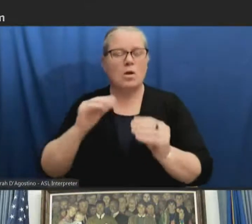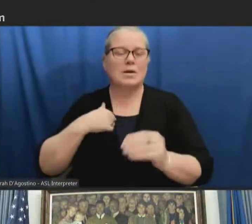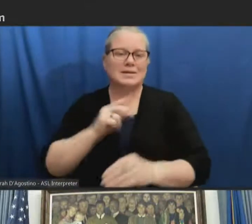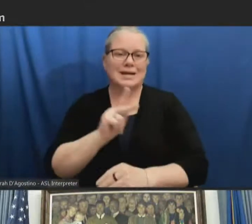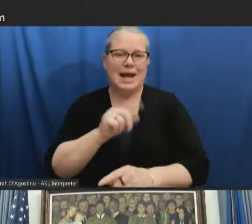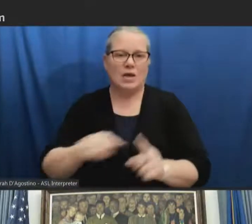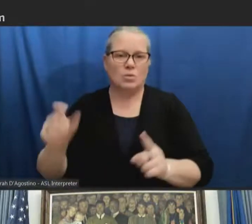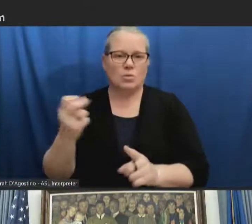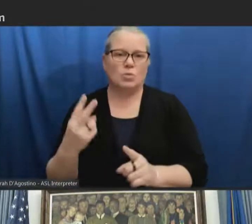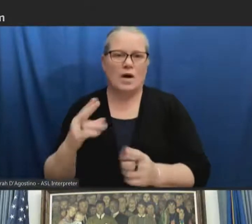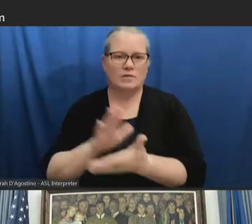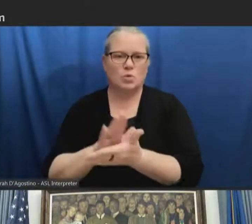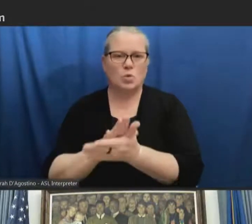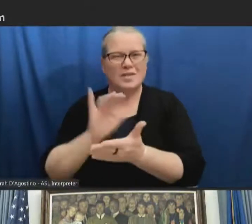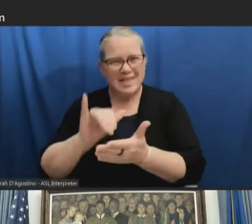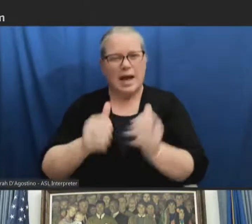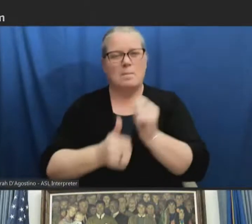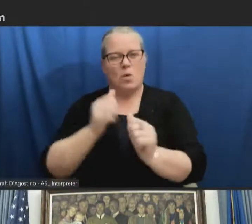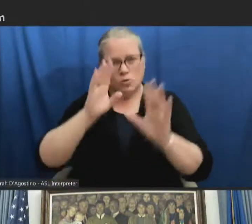forward.